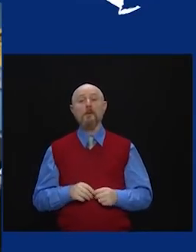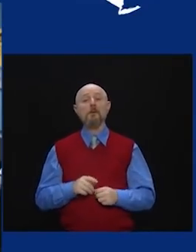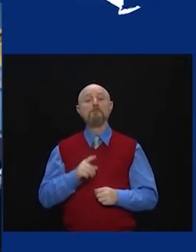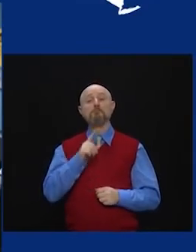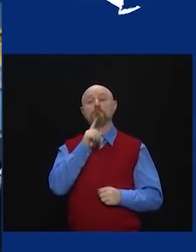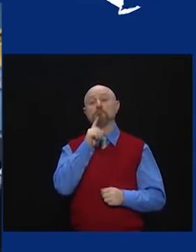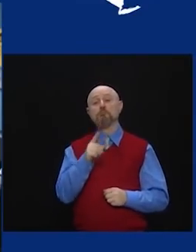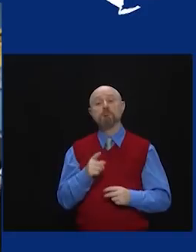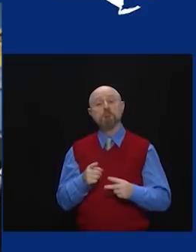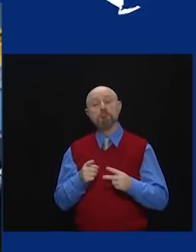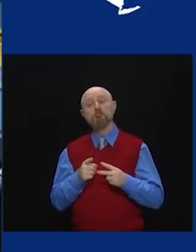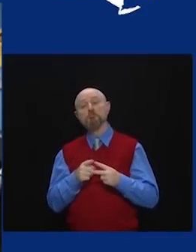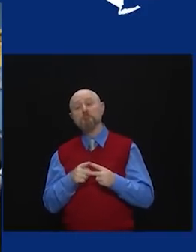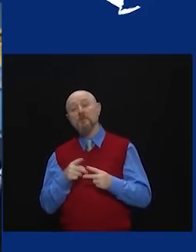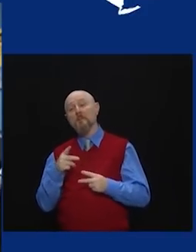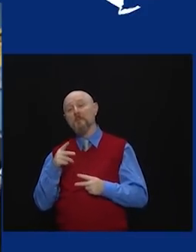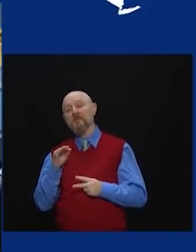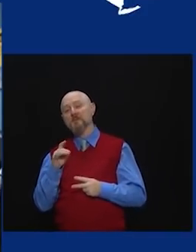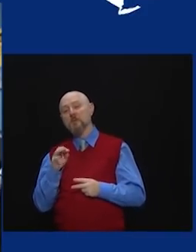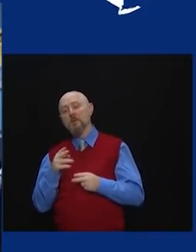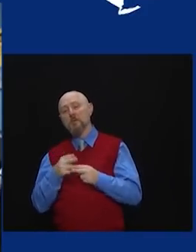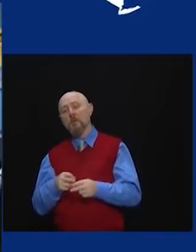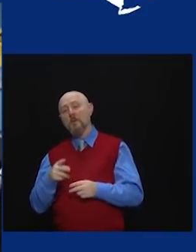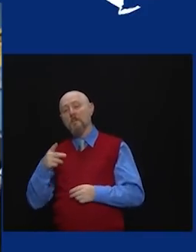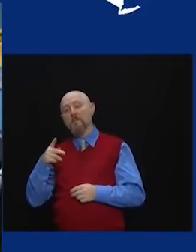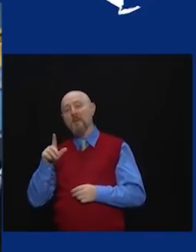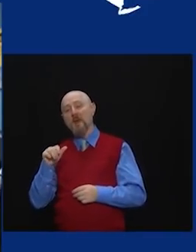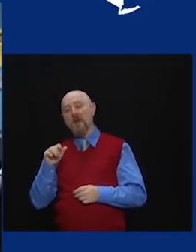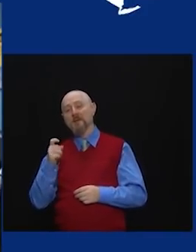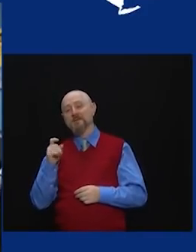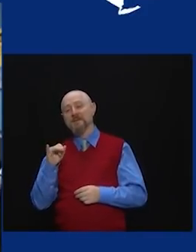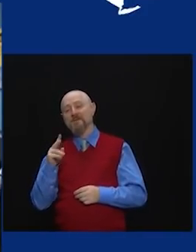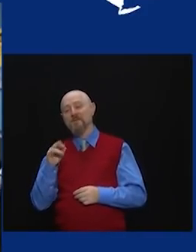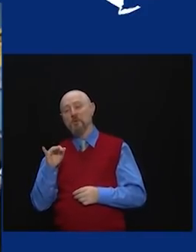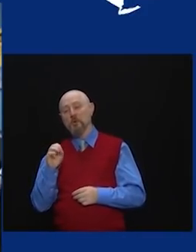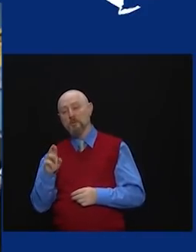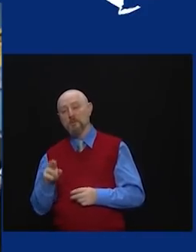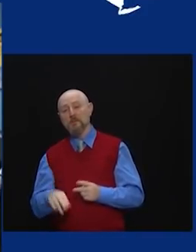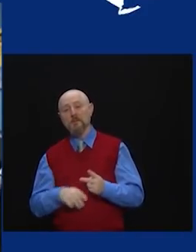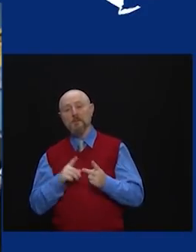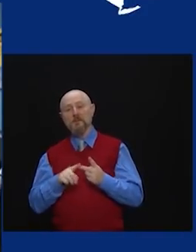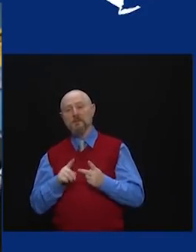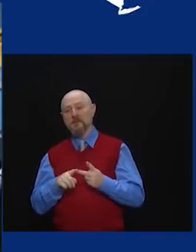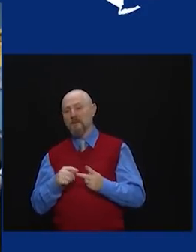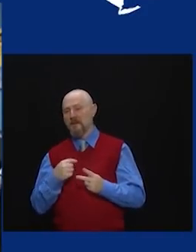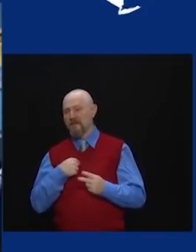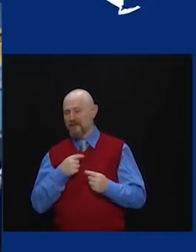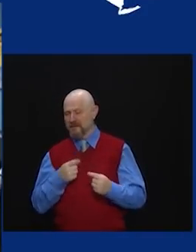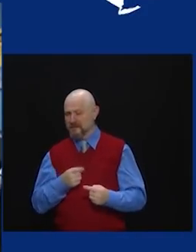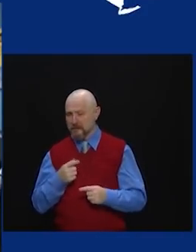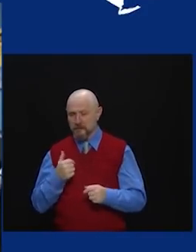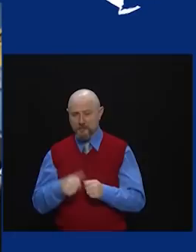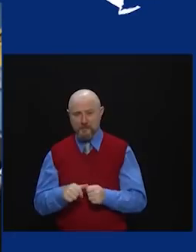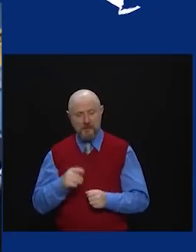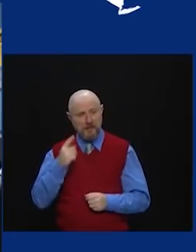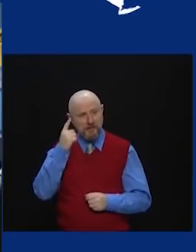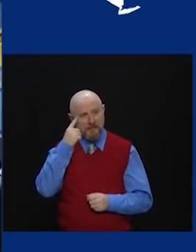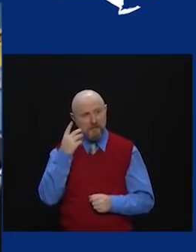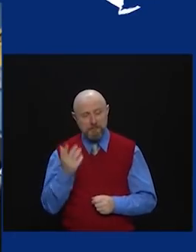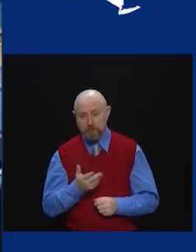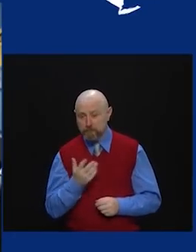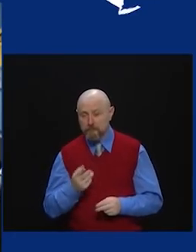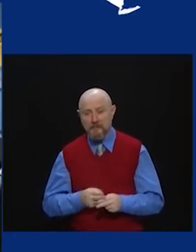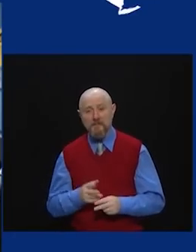one, I have to confess, I have trouble pronouncing, but it's molnupiravir. Are drugs that you take